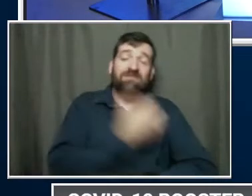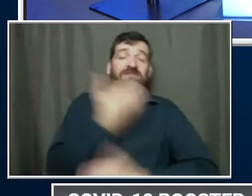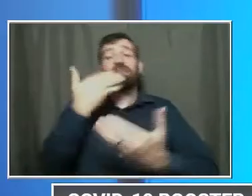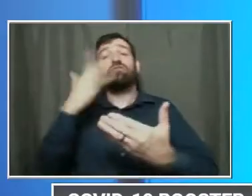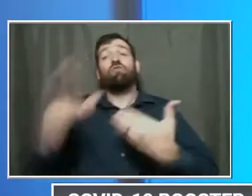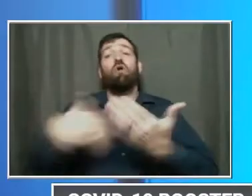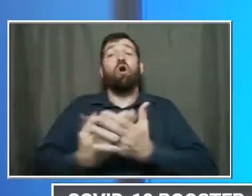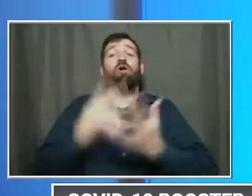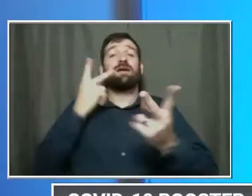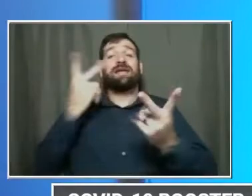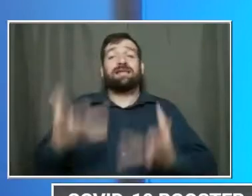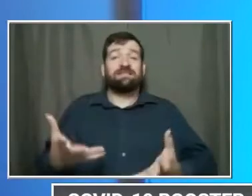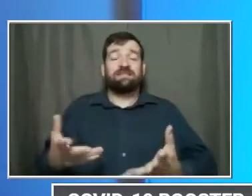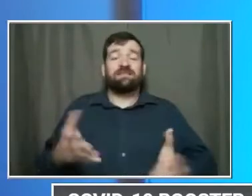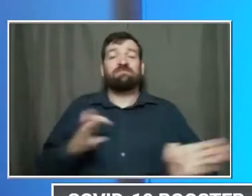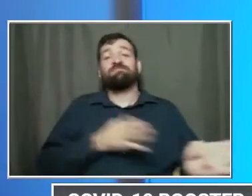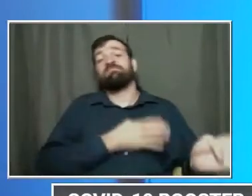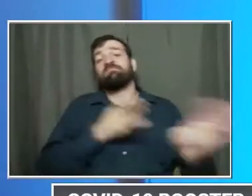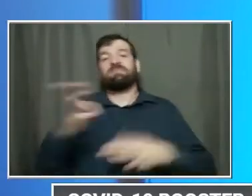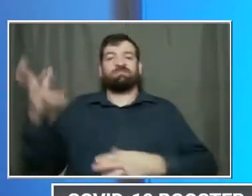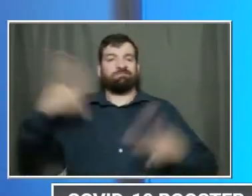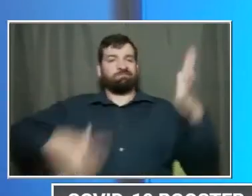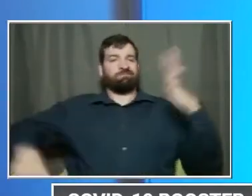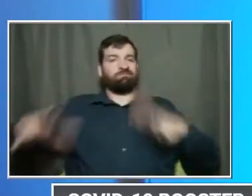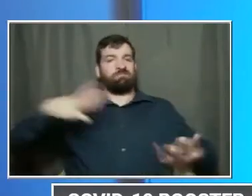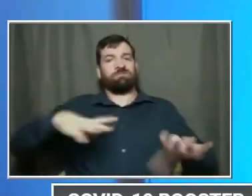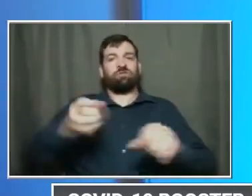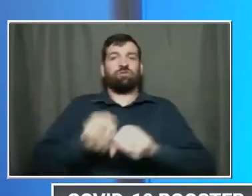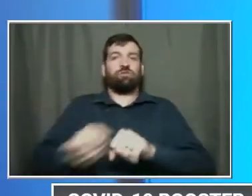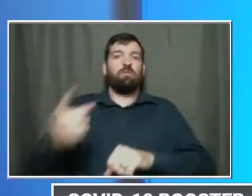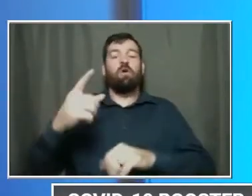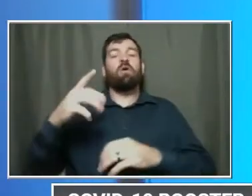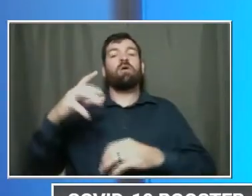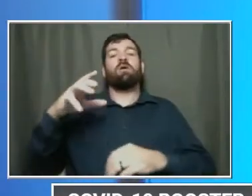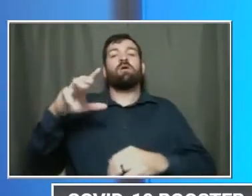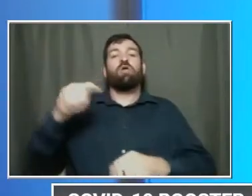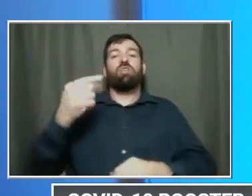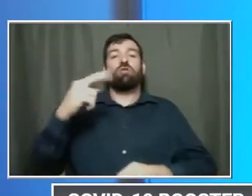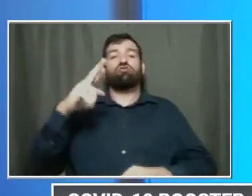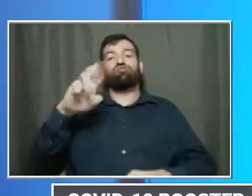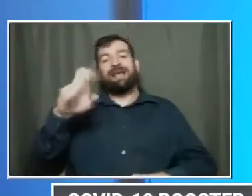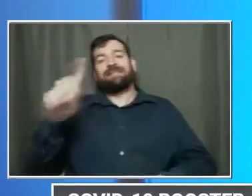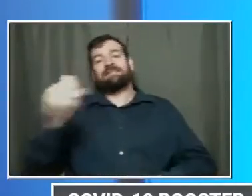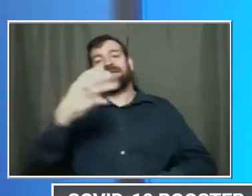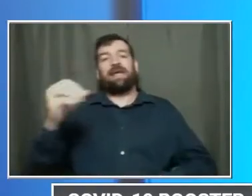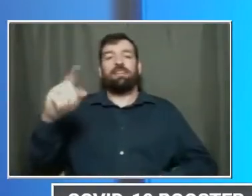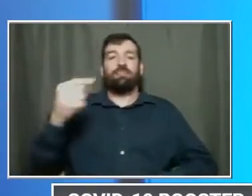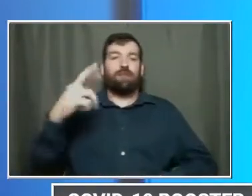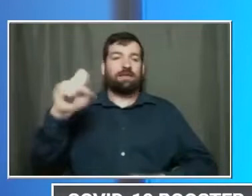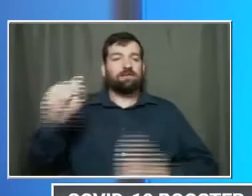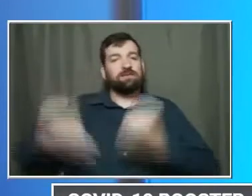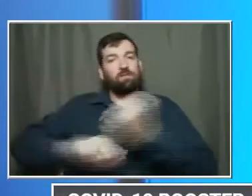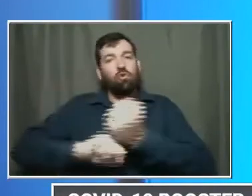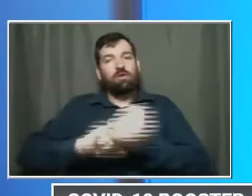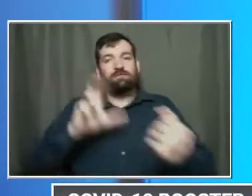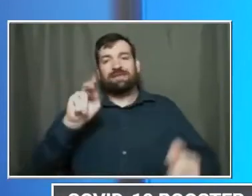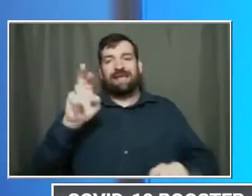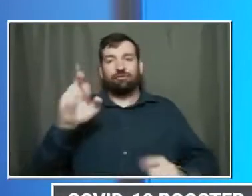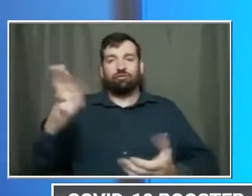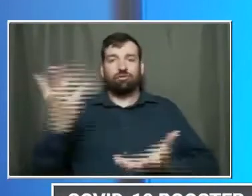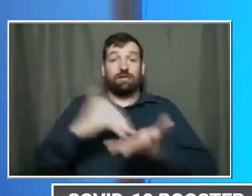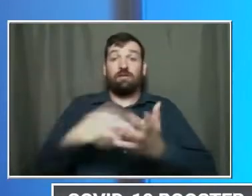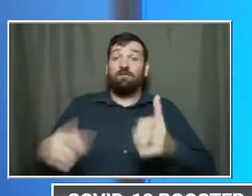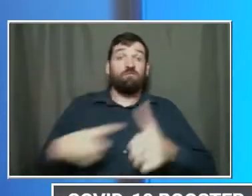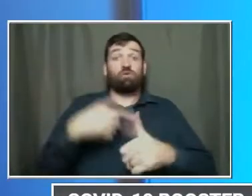Well, dressing to the nines. Tomorrow is the annual Treads and Threads Gala benefiting the University of Kansas Cancer Center. For the first time, it will be